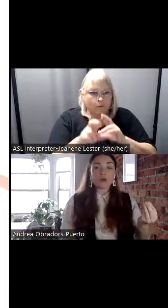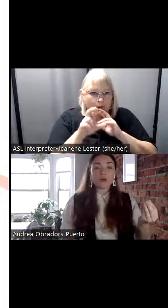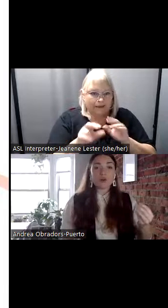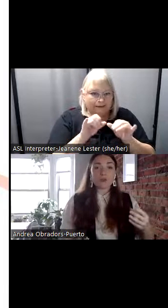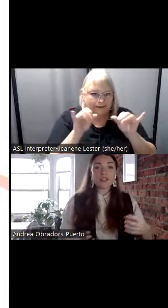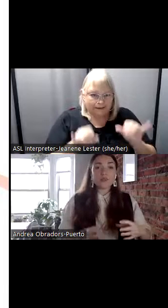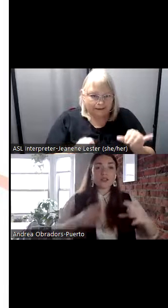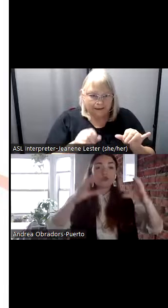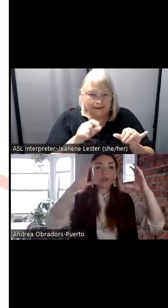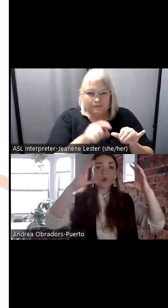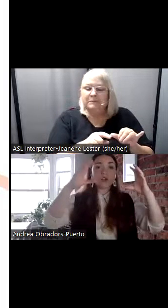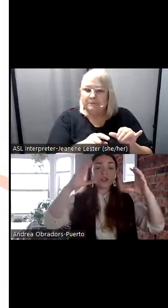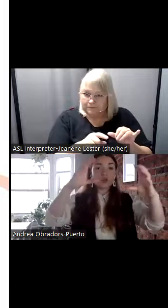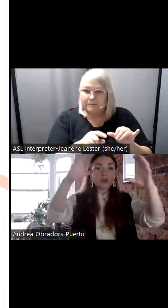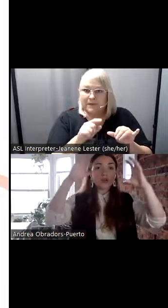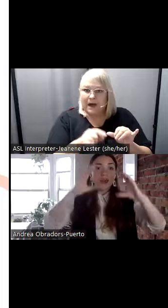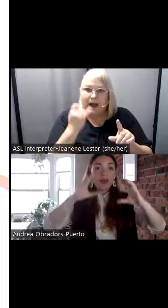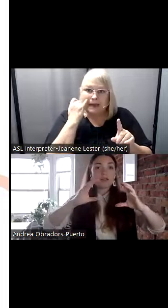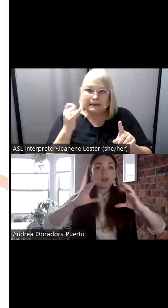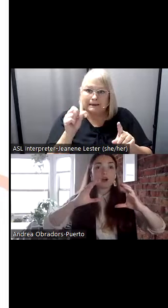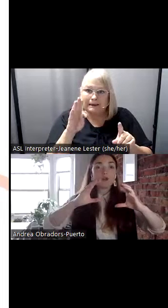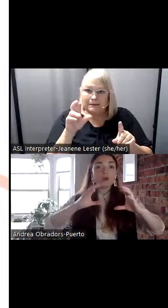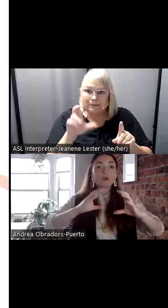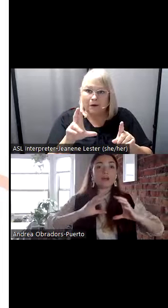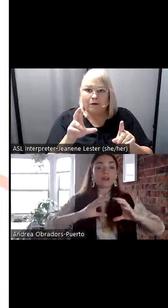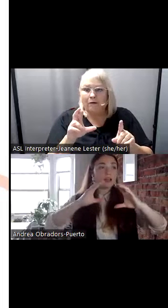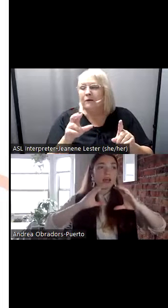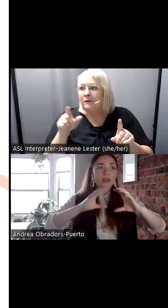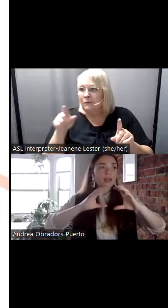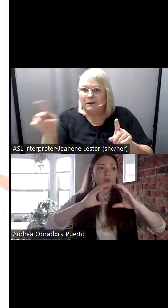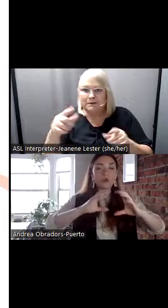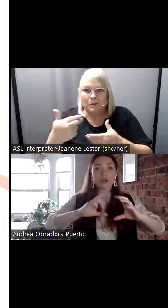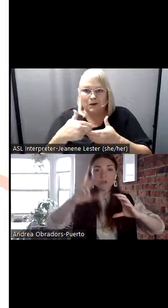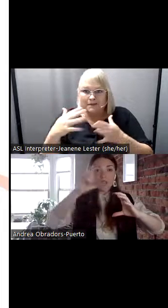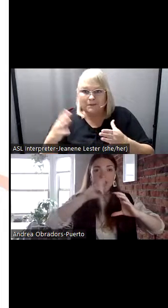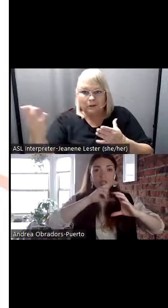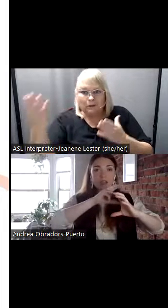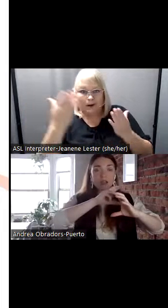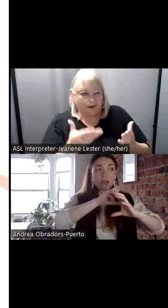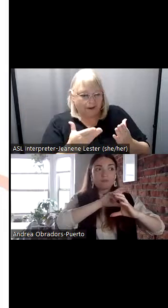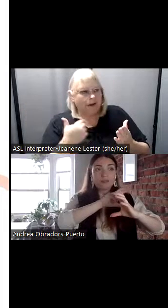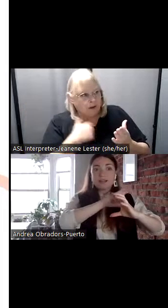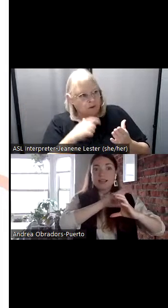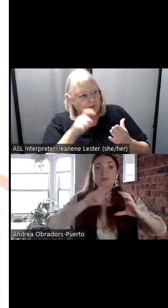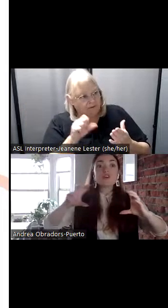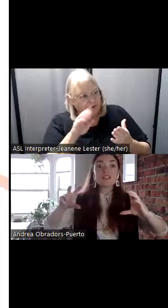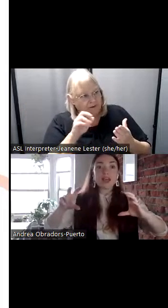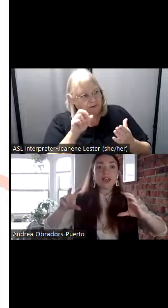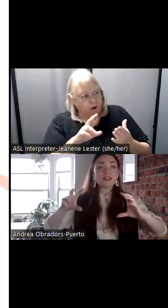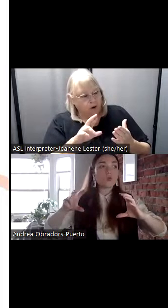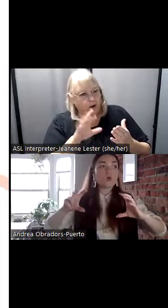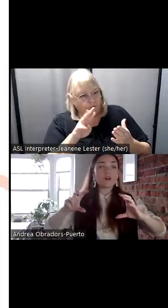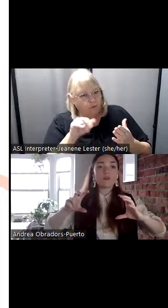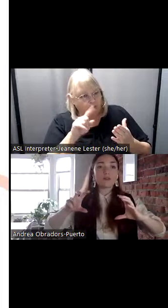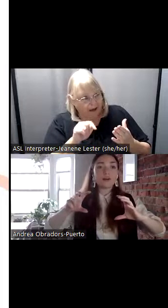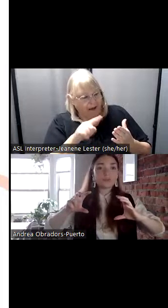from one of our participants who really wanted to have an SBAR format, an SBAR as a free